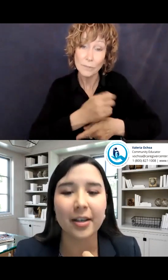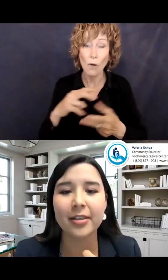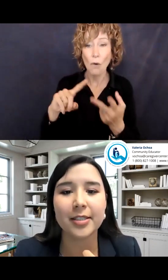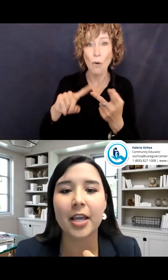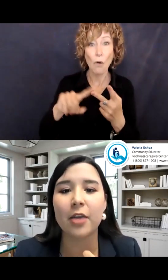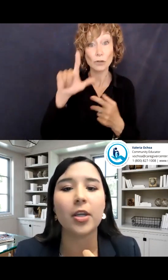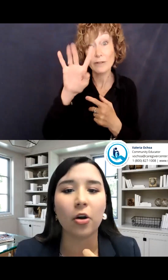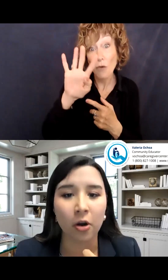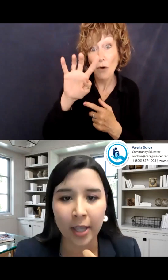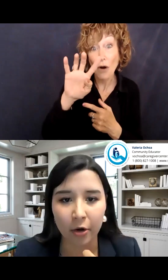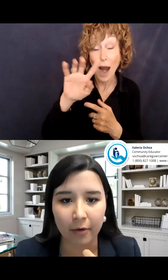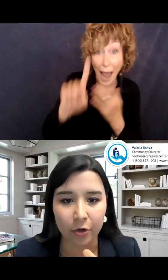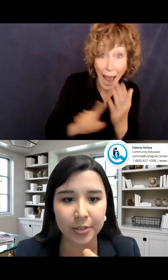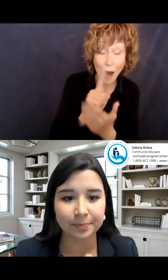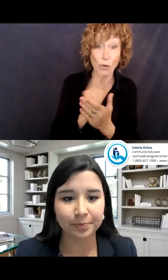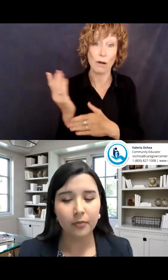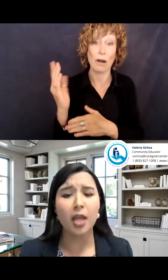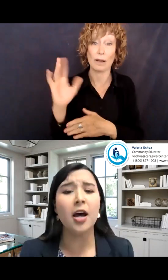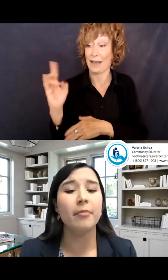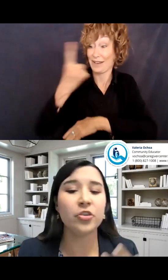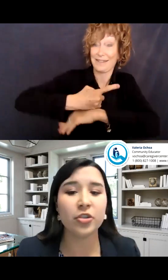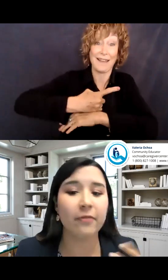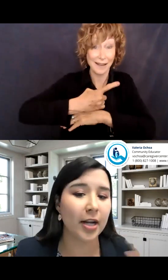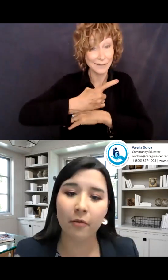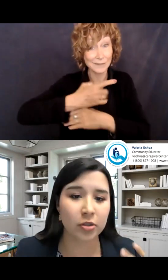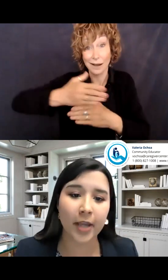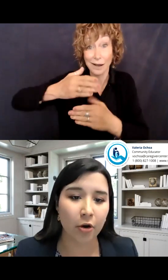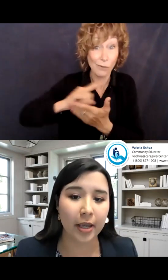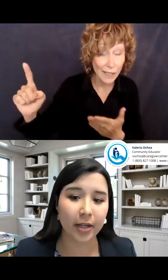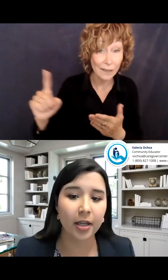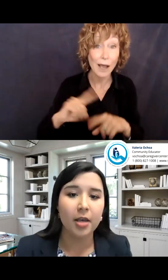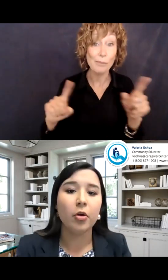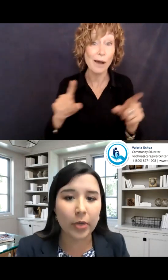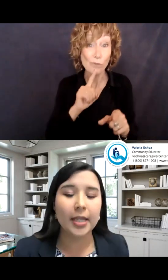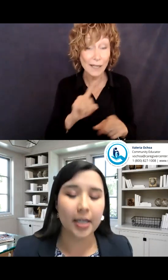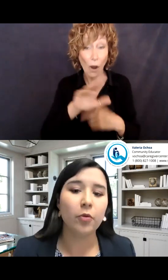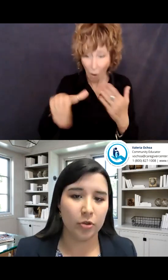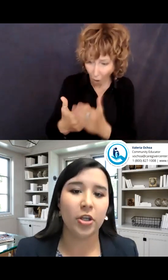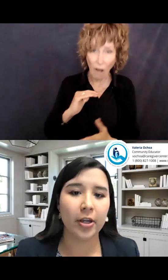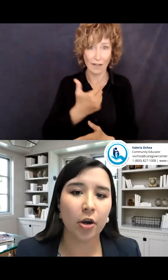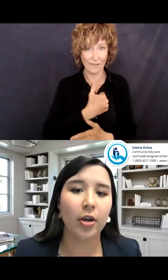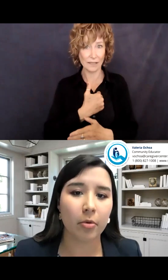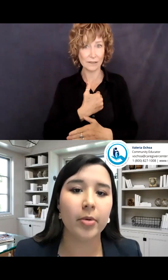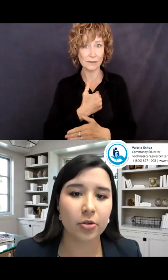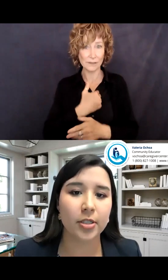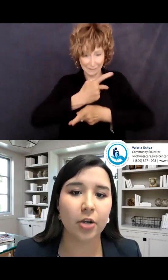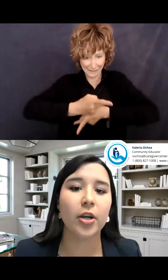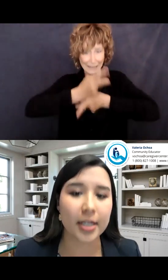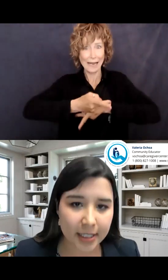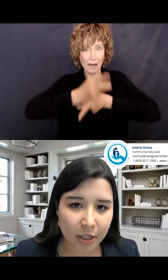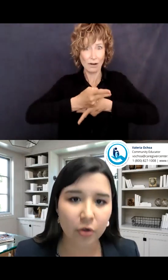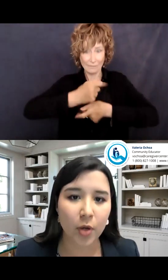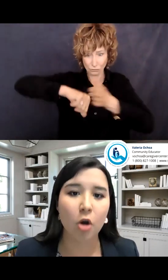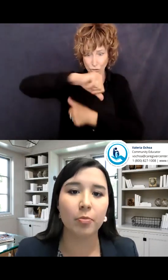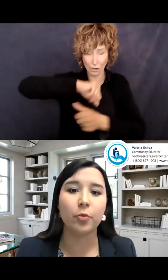At the end of the day, we are all caregivers. There's just different levels of caregiving, but really Southern Caregiver Resource Center